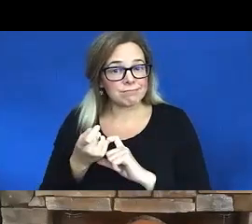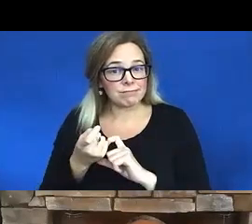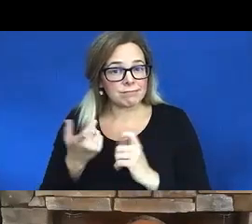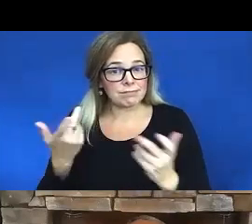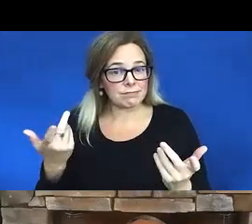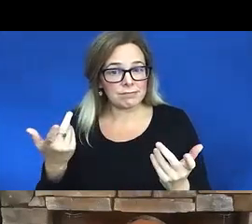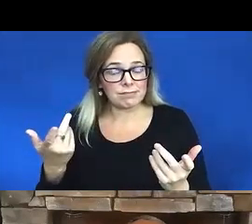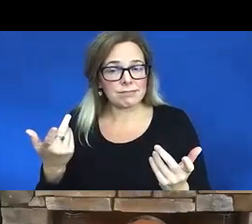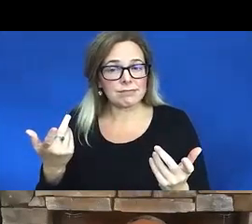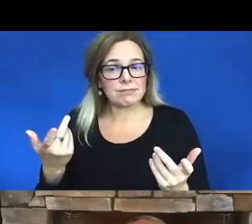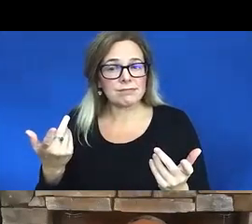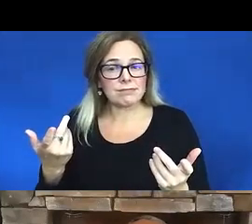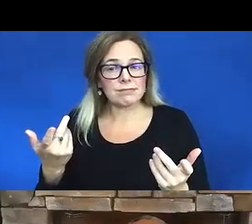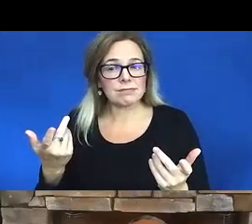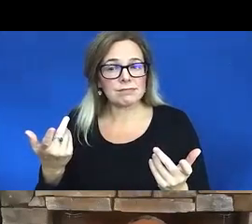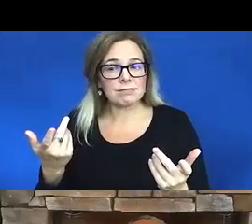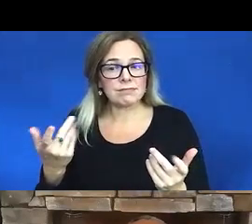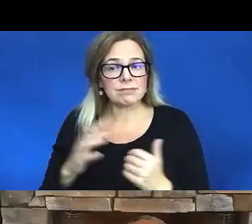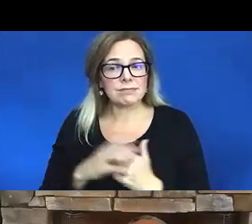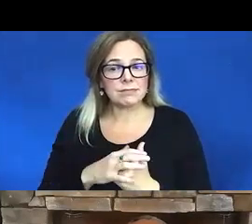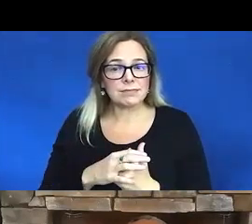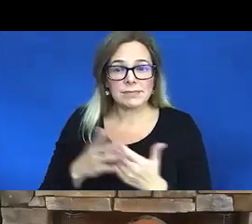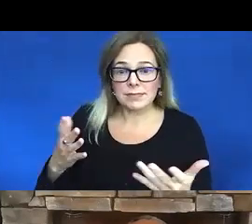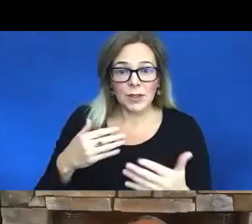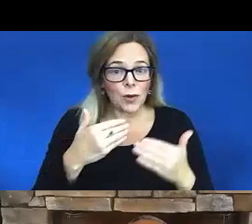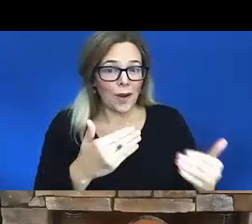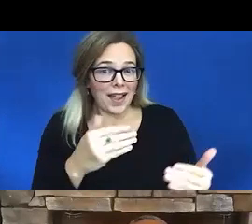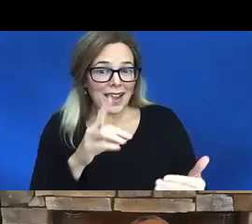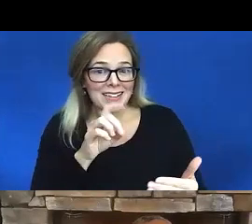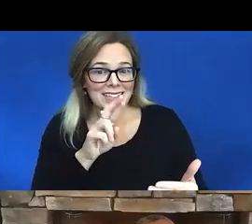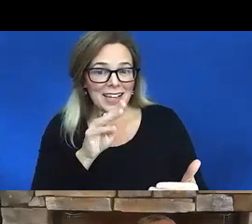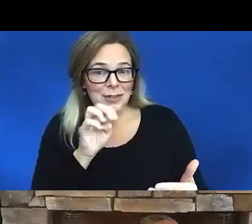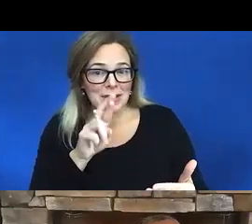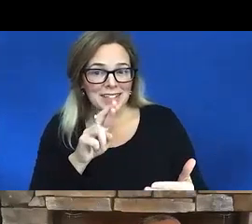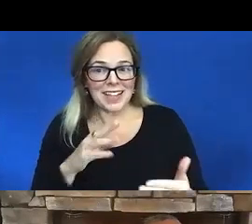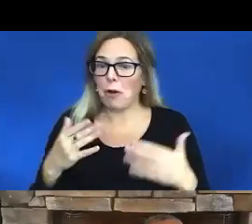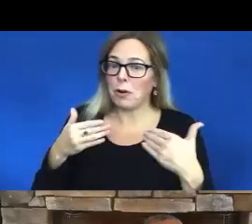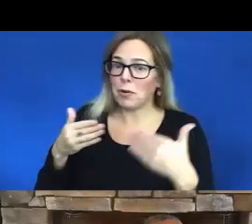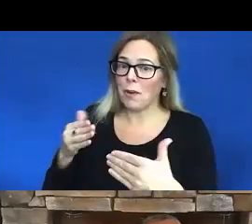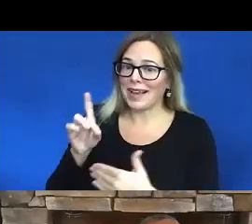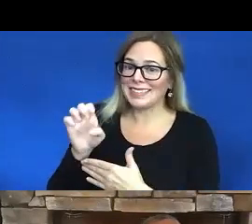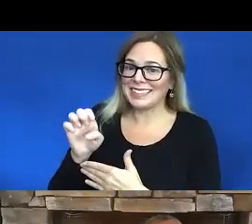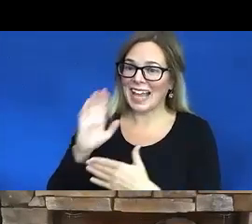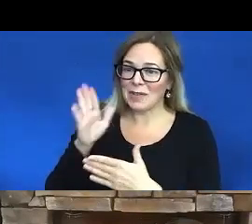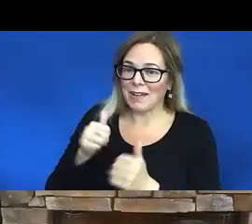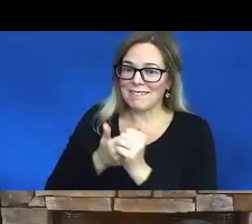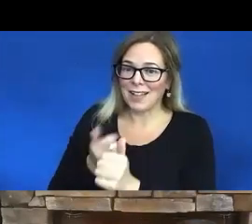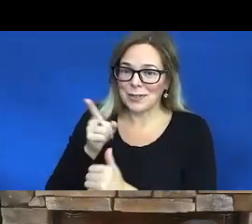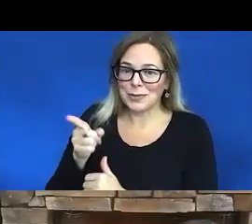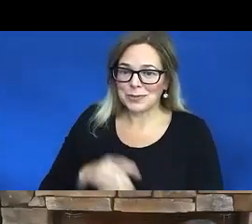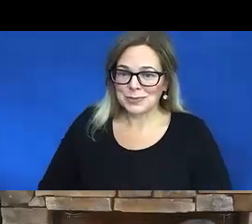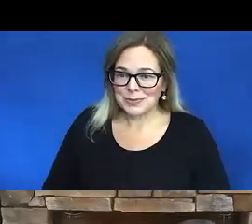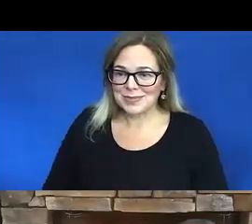Thanks. Go ahead, David. Dr. Miller. No, please, Dee, go ahead. I can follow your answer.